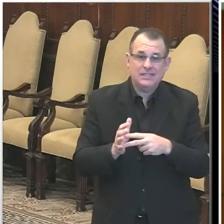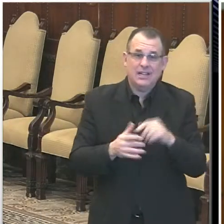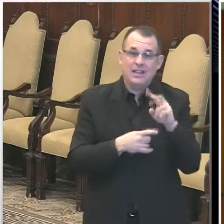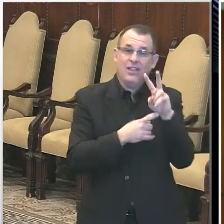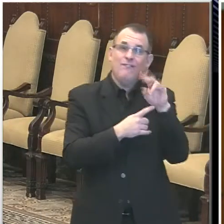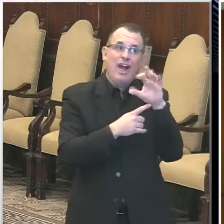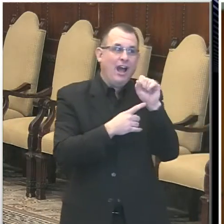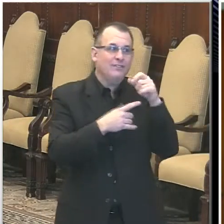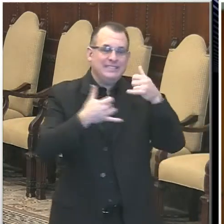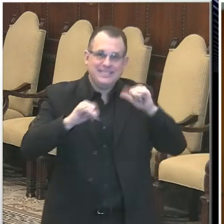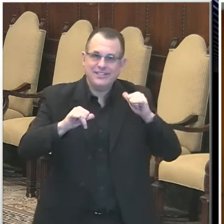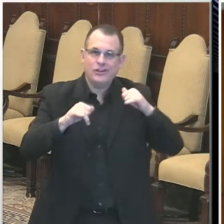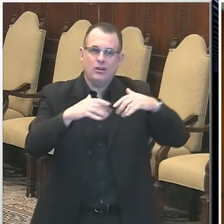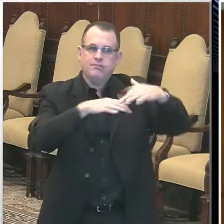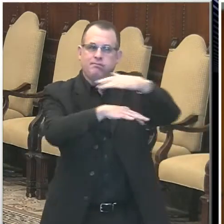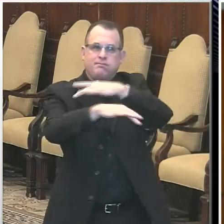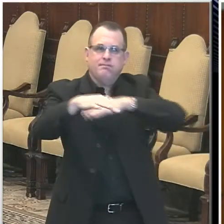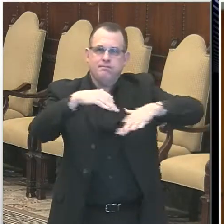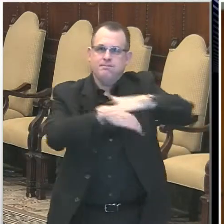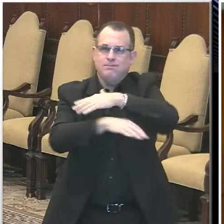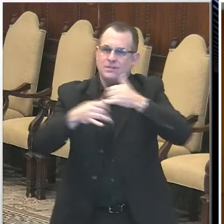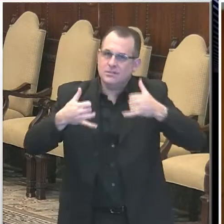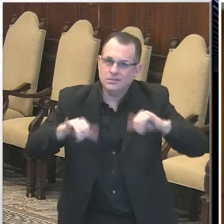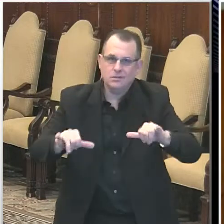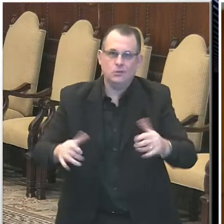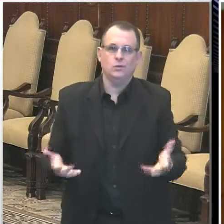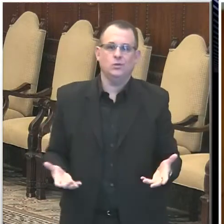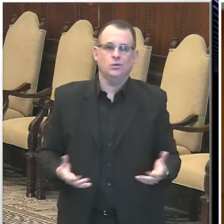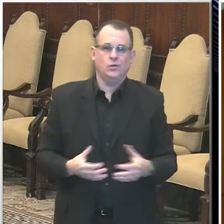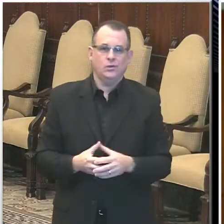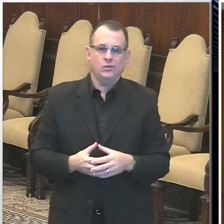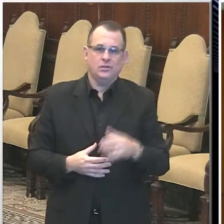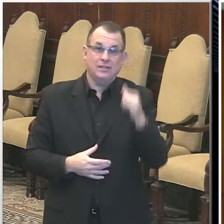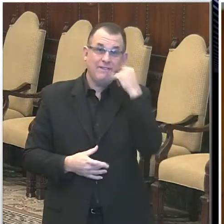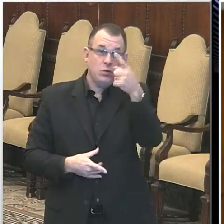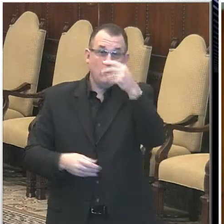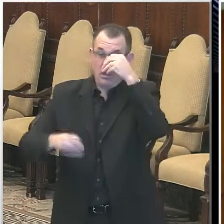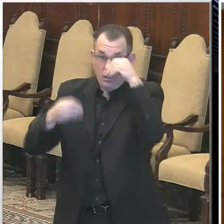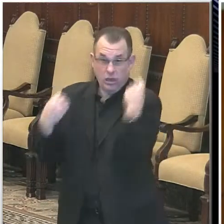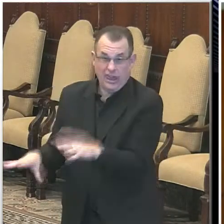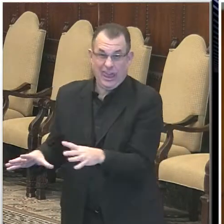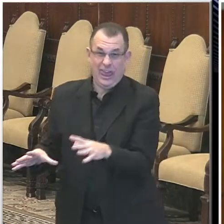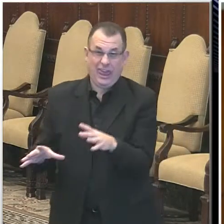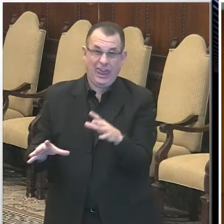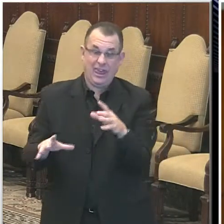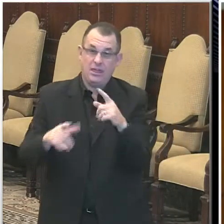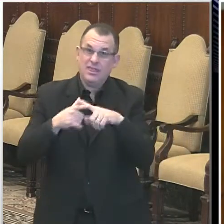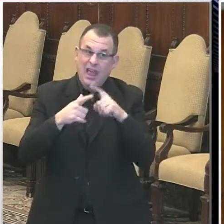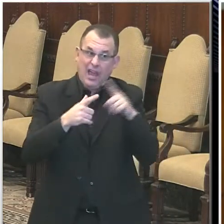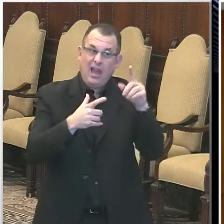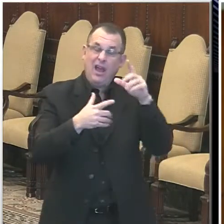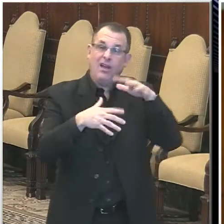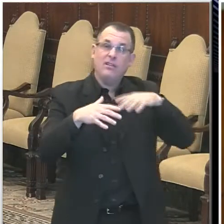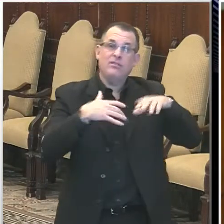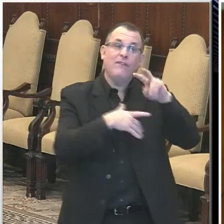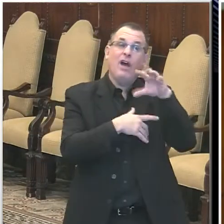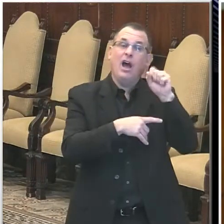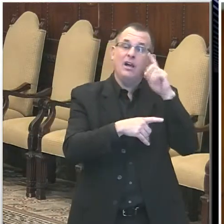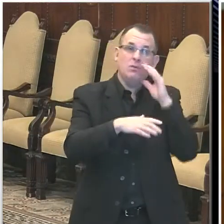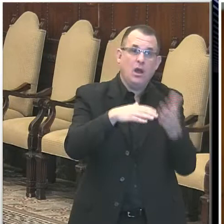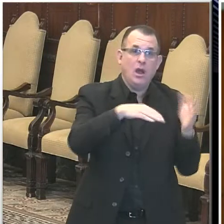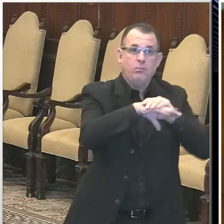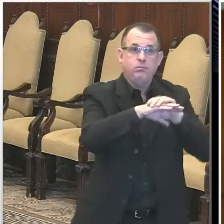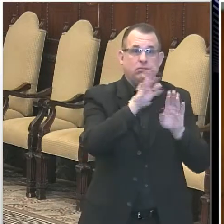just remind people again, if we start behaving as we did before, this virus will surge again, and our hospitals will have more difficulty dealing with people who become